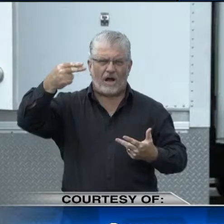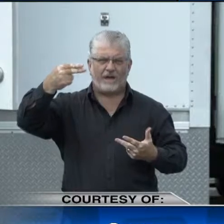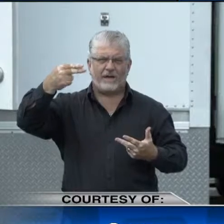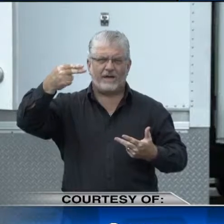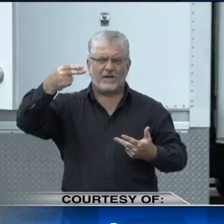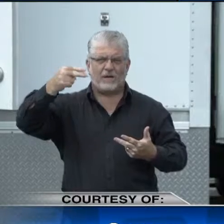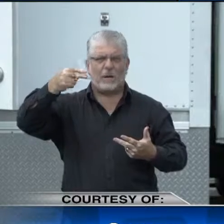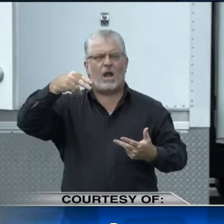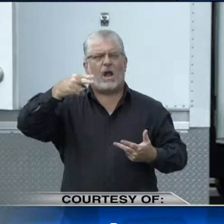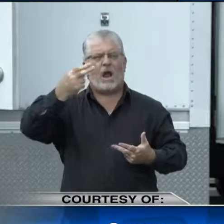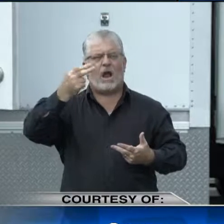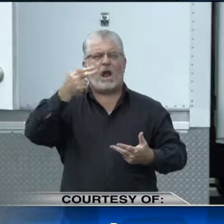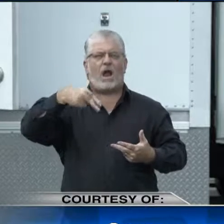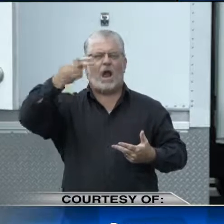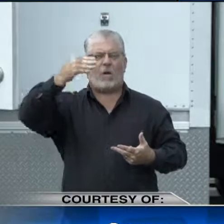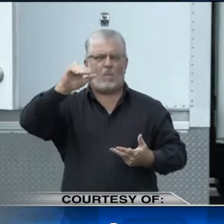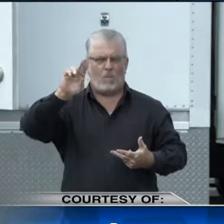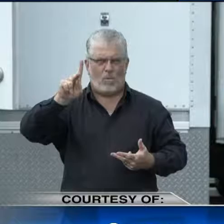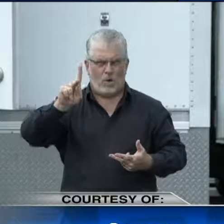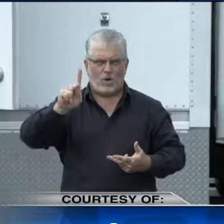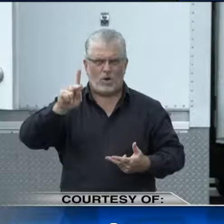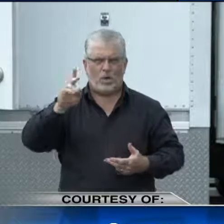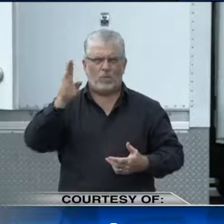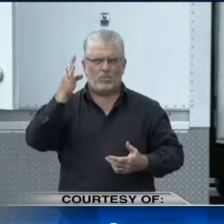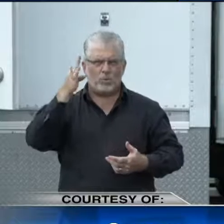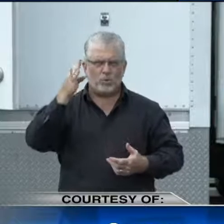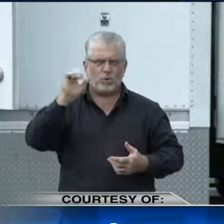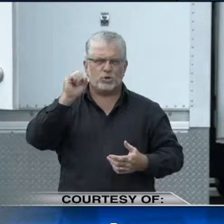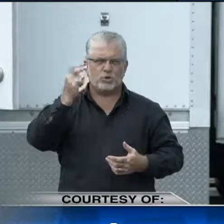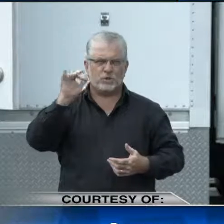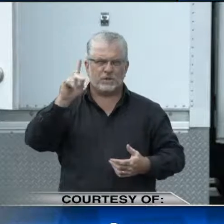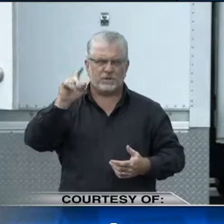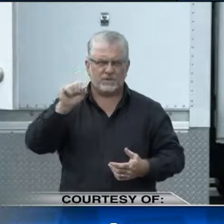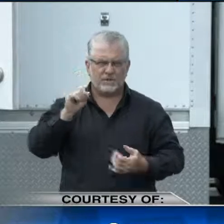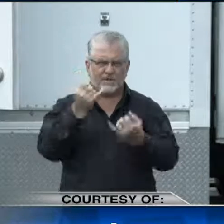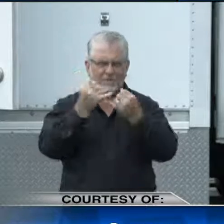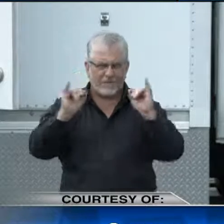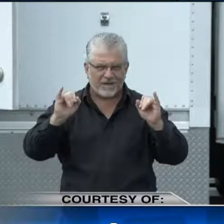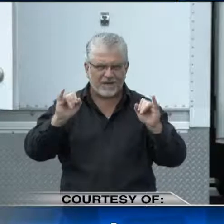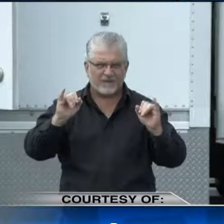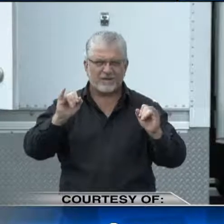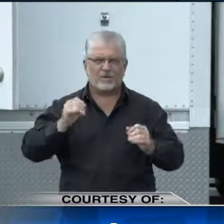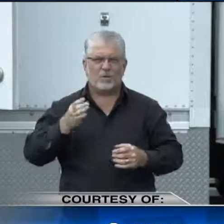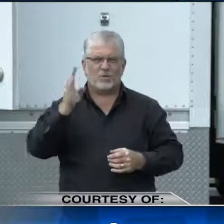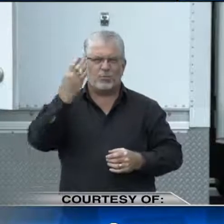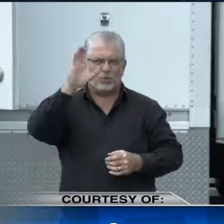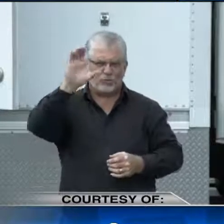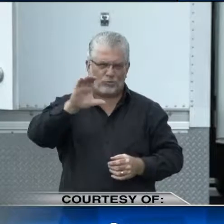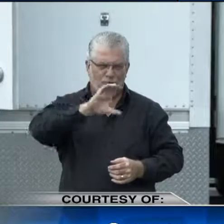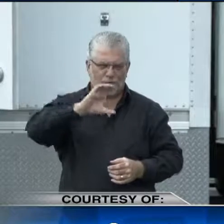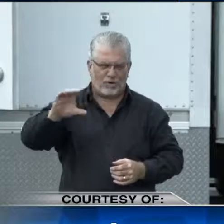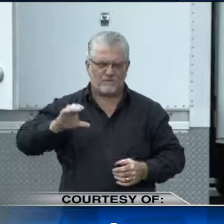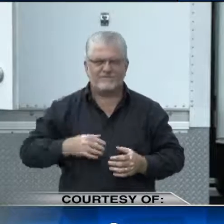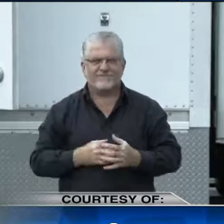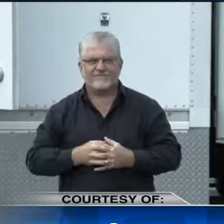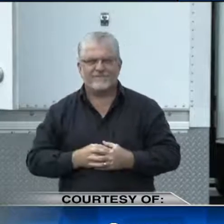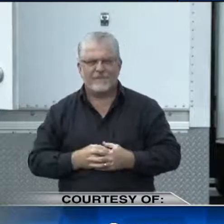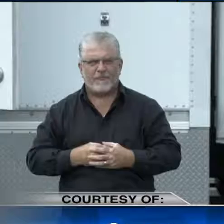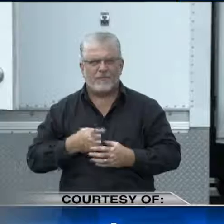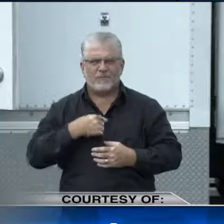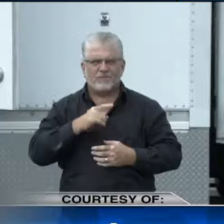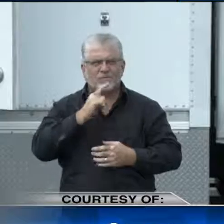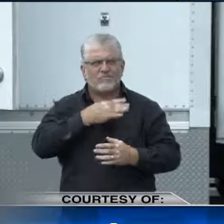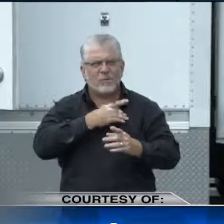a unified purpose of building healthy communities through access to care